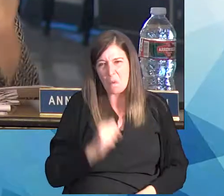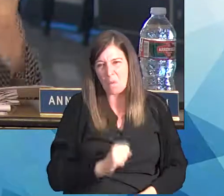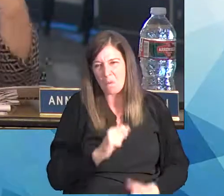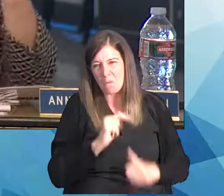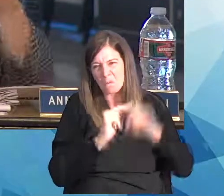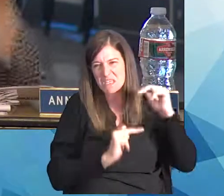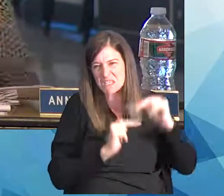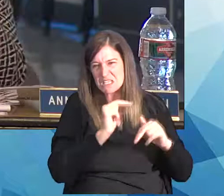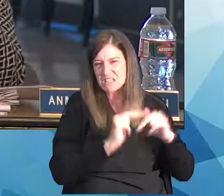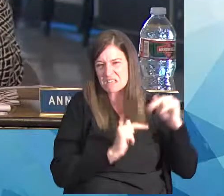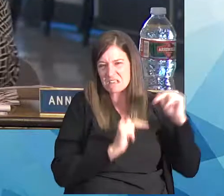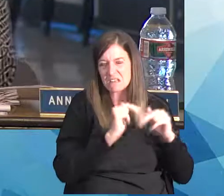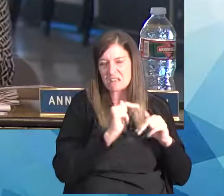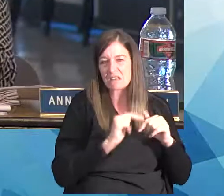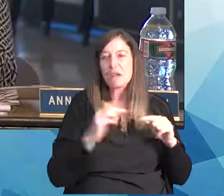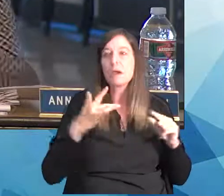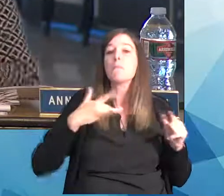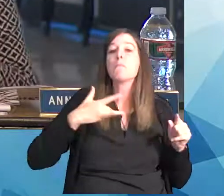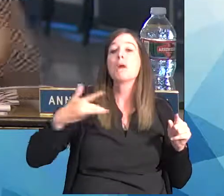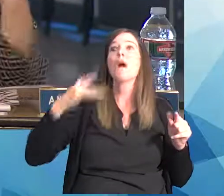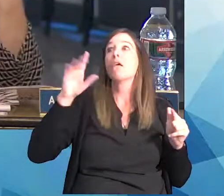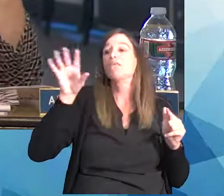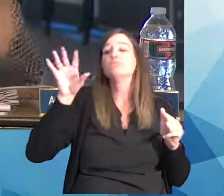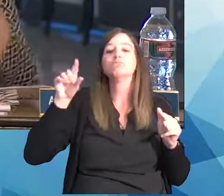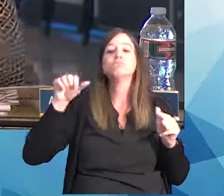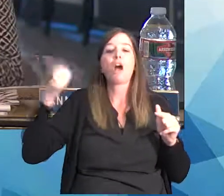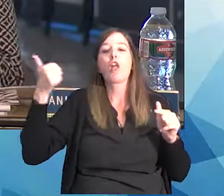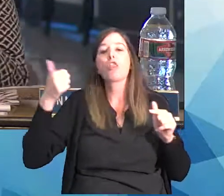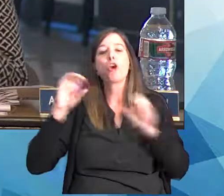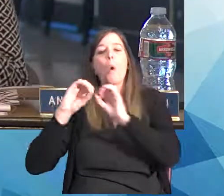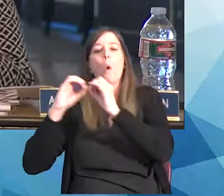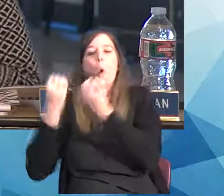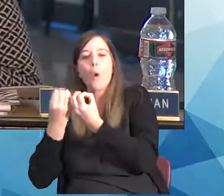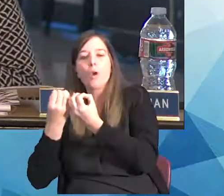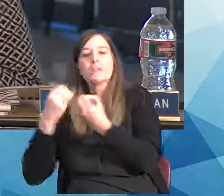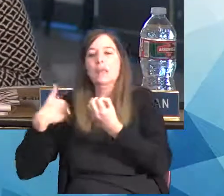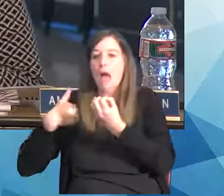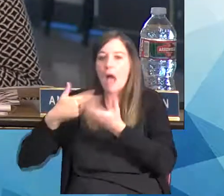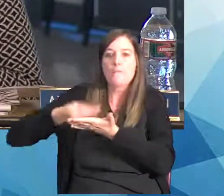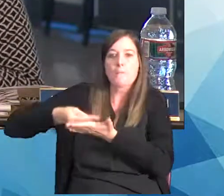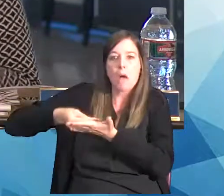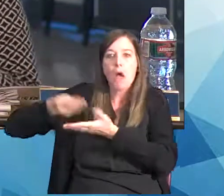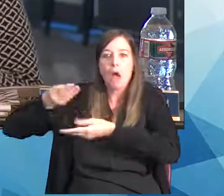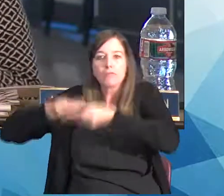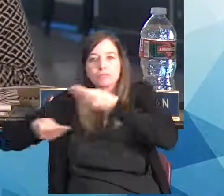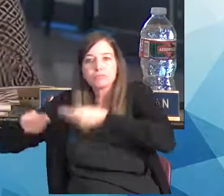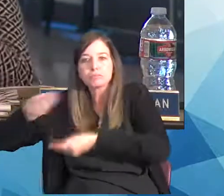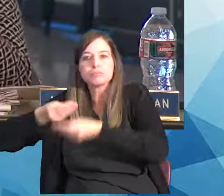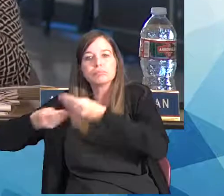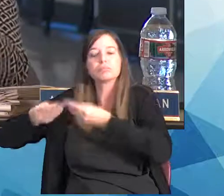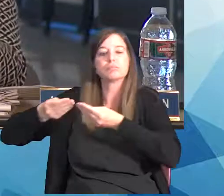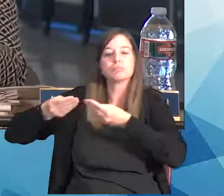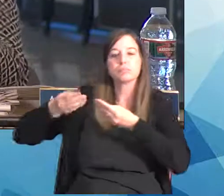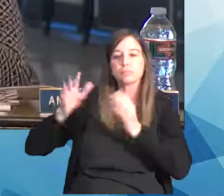Typically, in a healthy organization and a healthy budget, we would have all along in